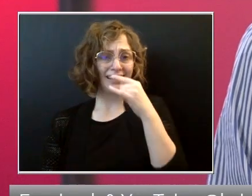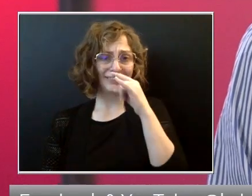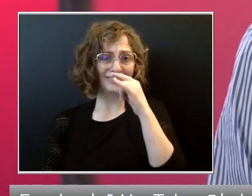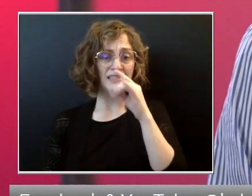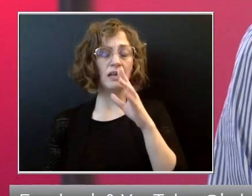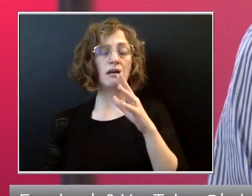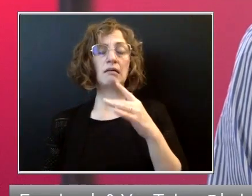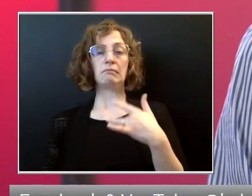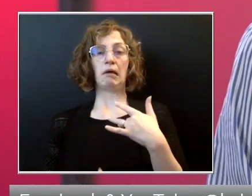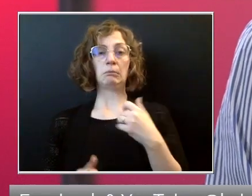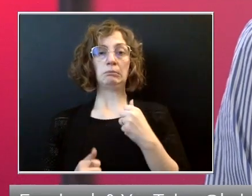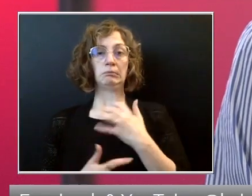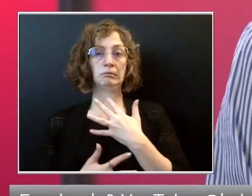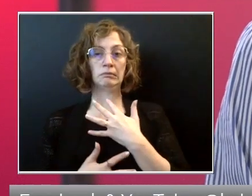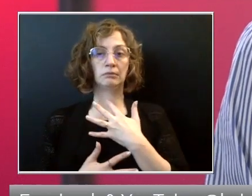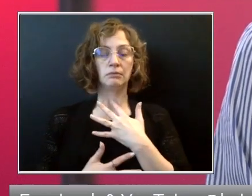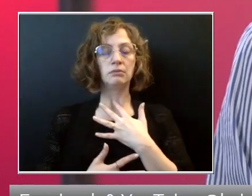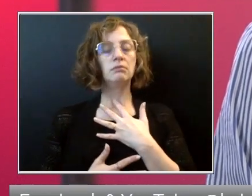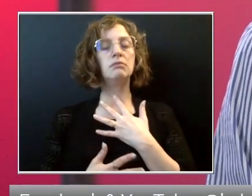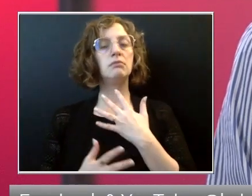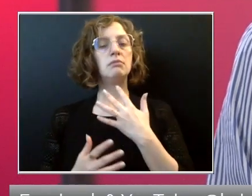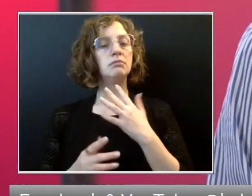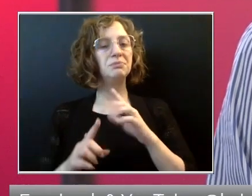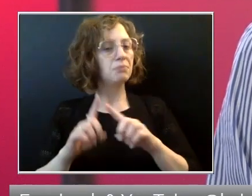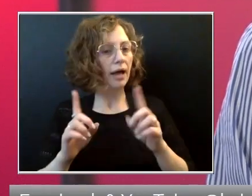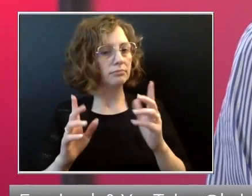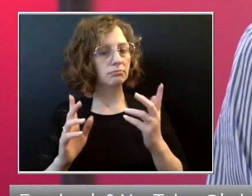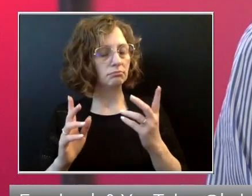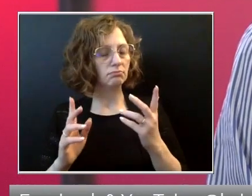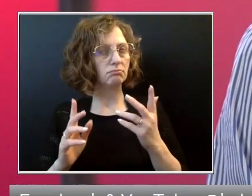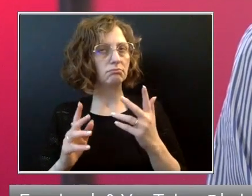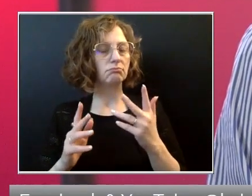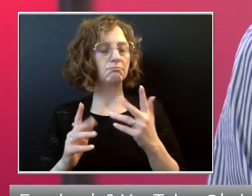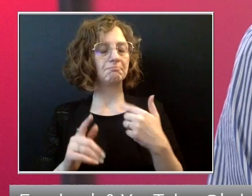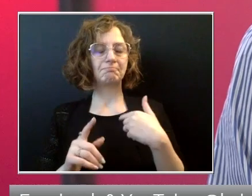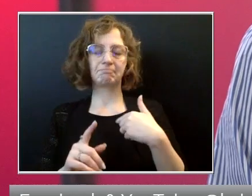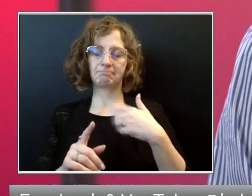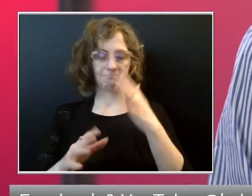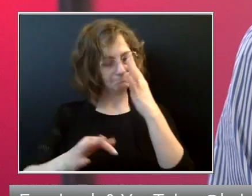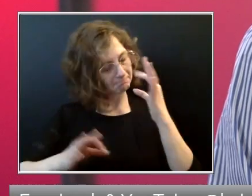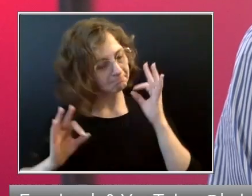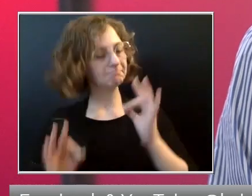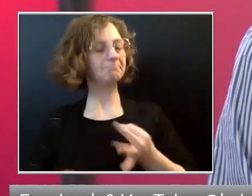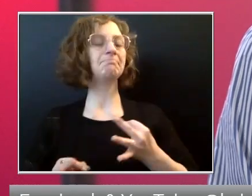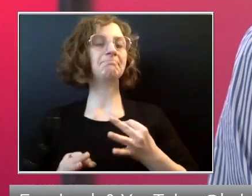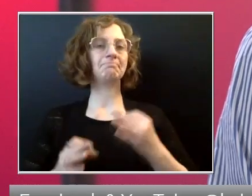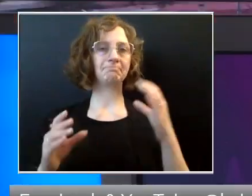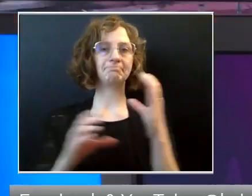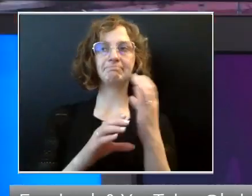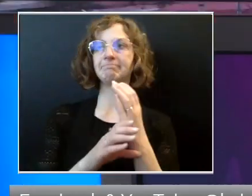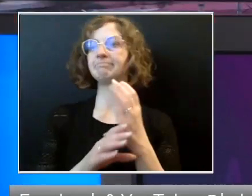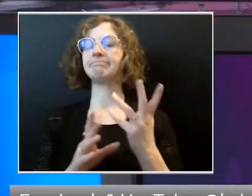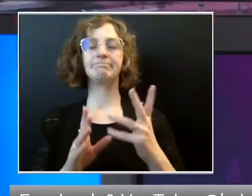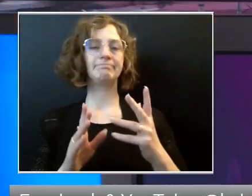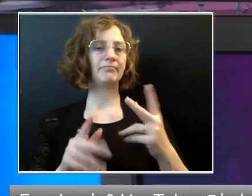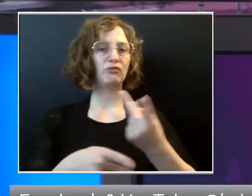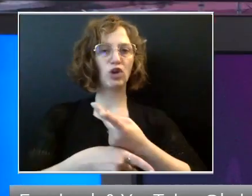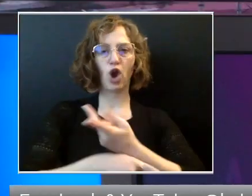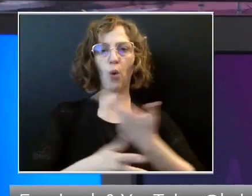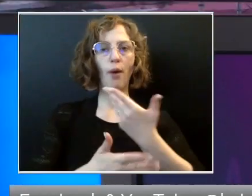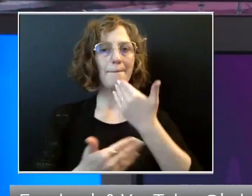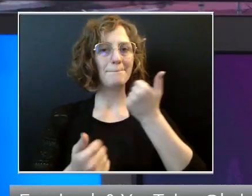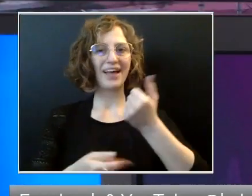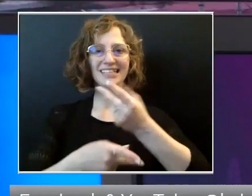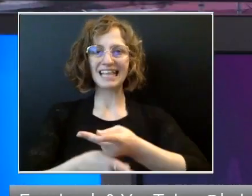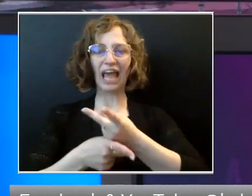was on a mission to, find out what would be the best care and the best doctor. I hear you. It's like you're going to mom mode.